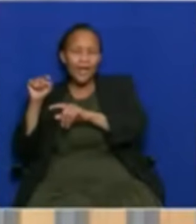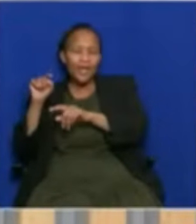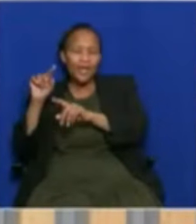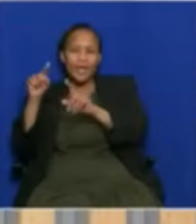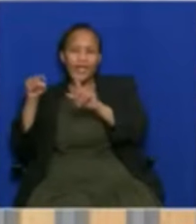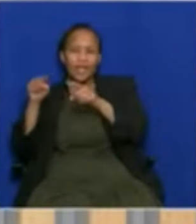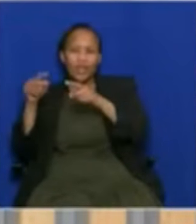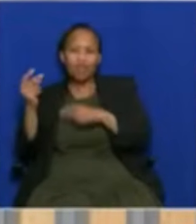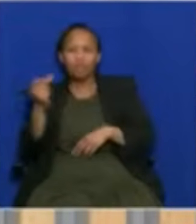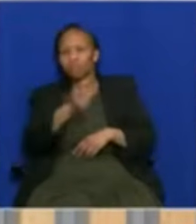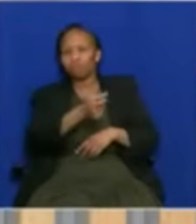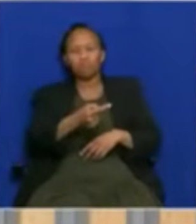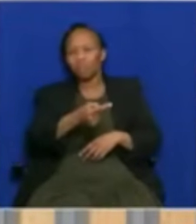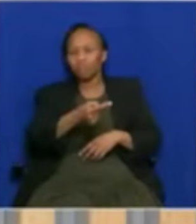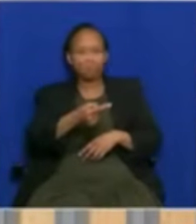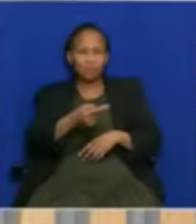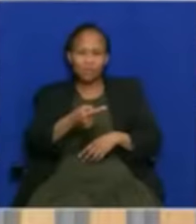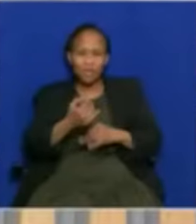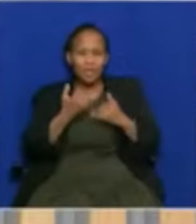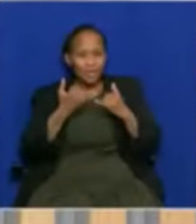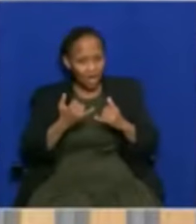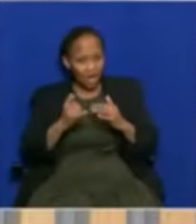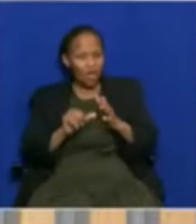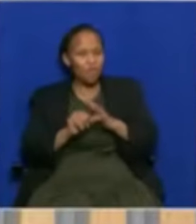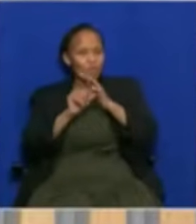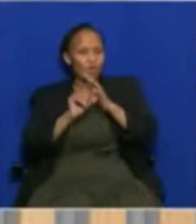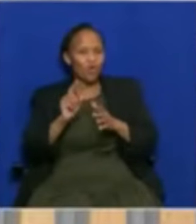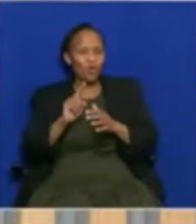are megatronics, according to this advert.